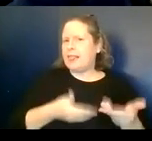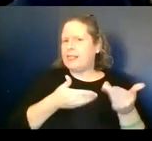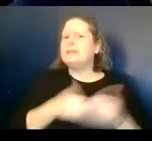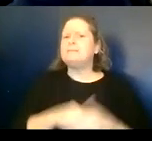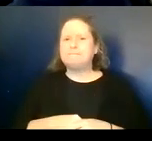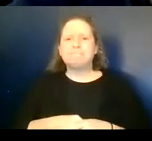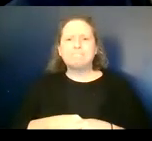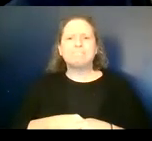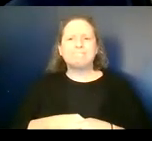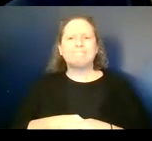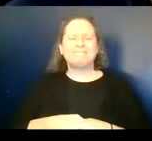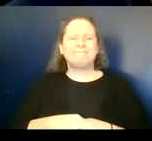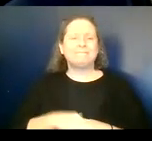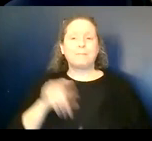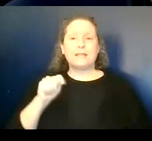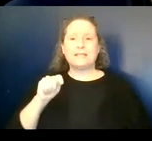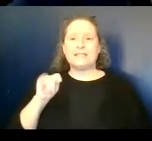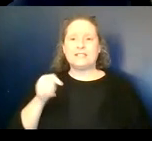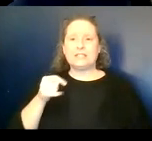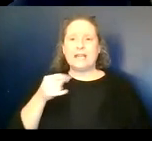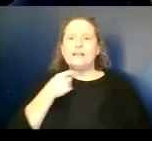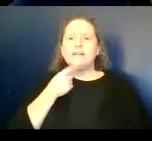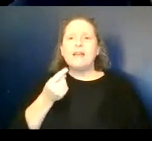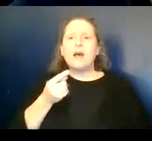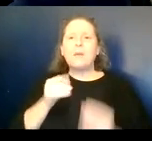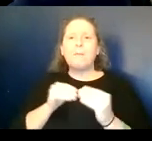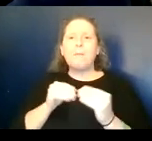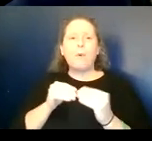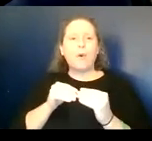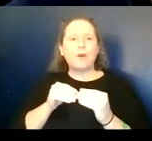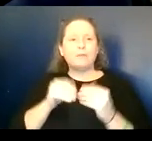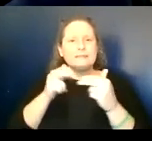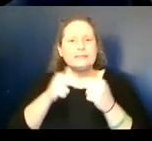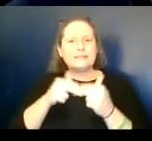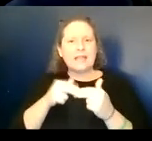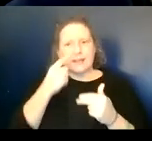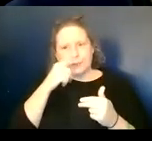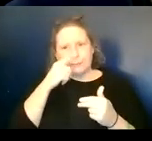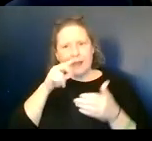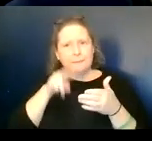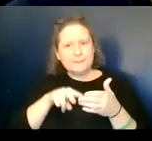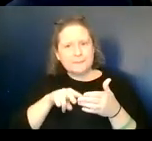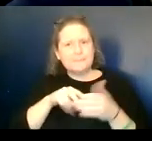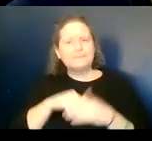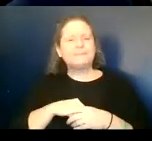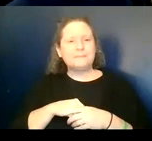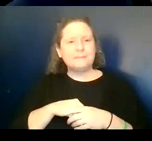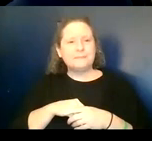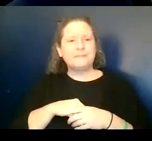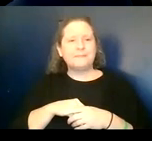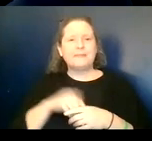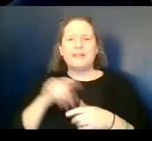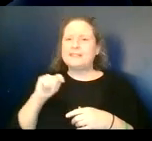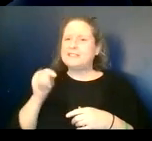Hmm. TJ, why don't you tell us a little bit about what's on these slides, if you would? I would definitely do